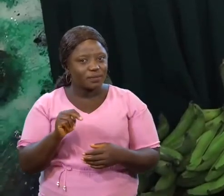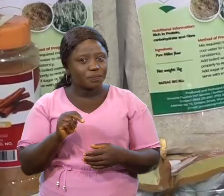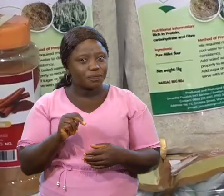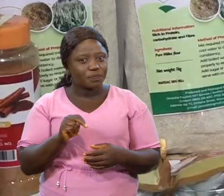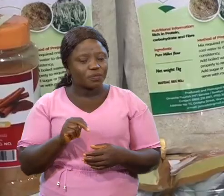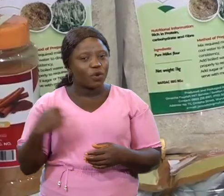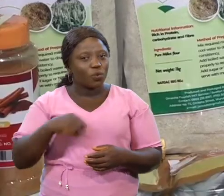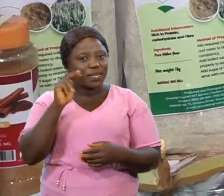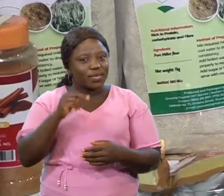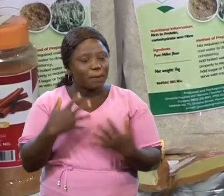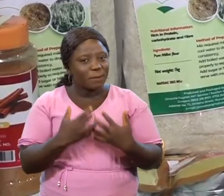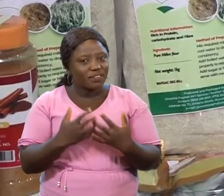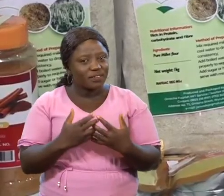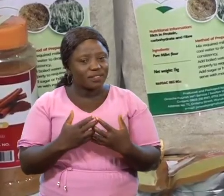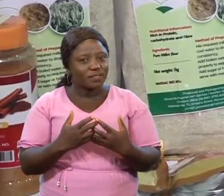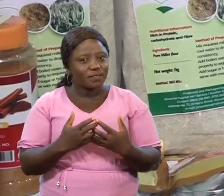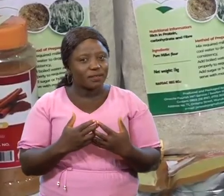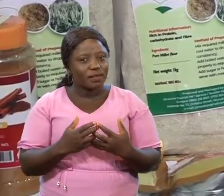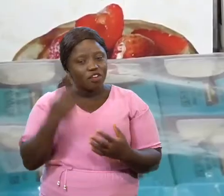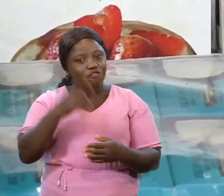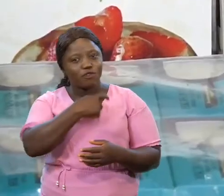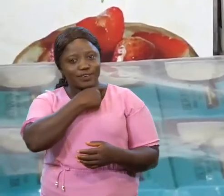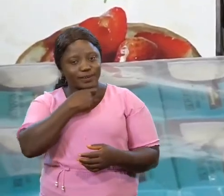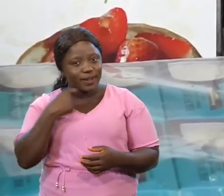machines we need, machines for